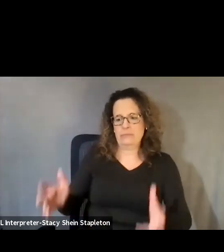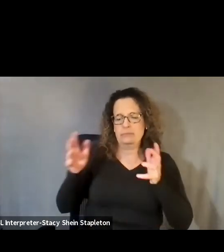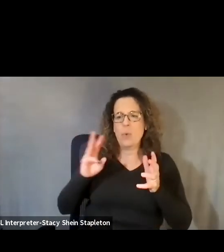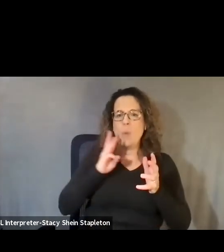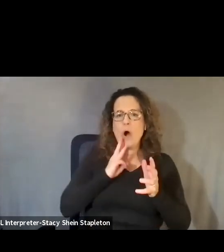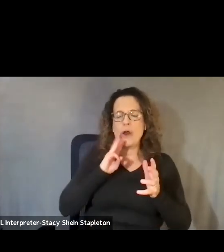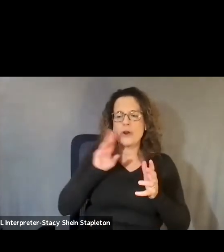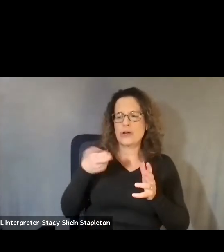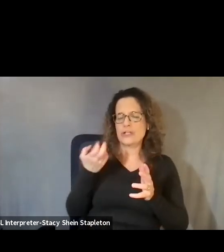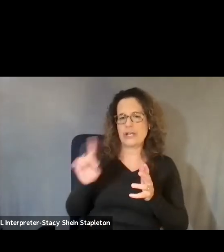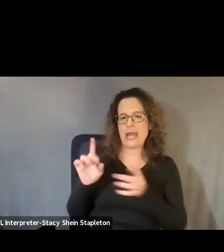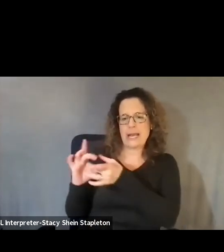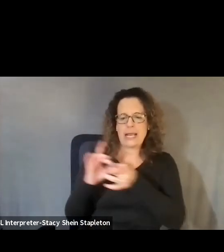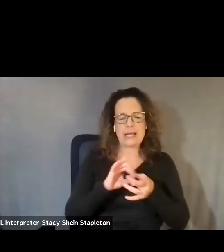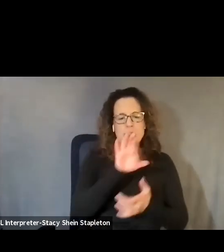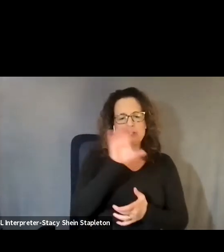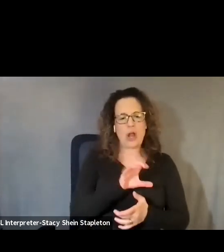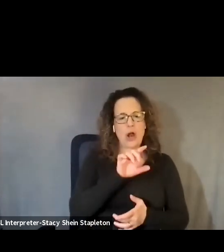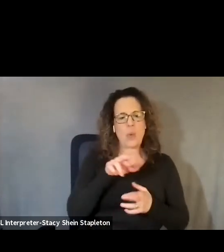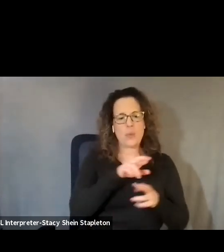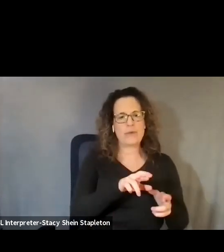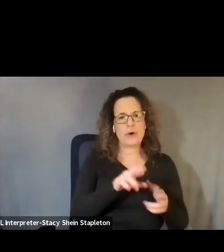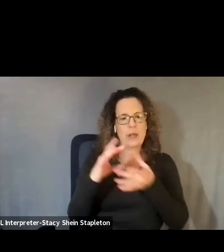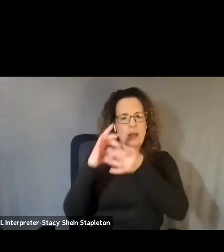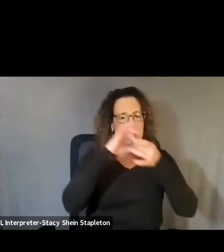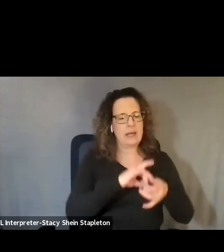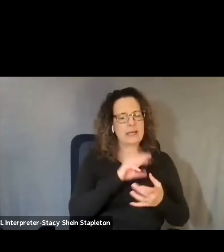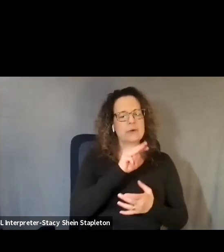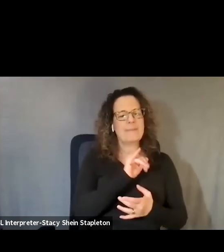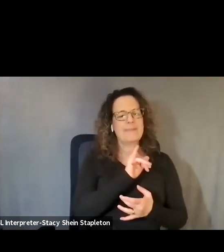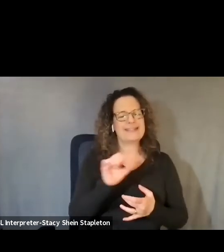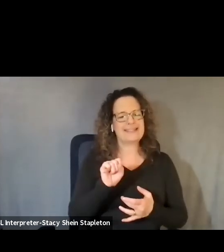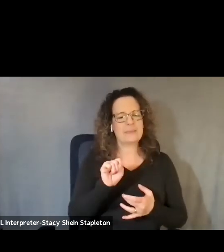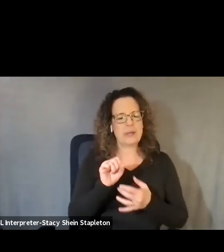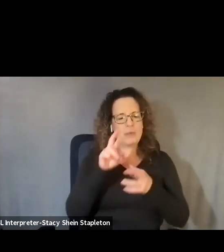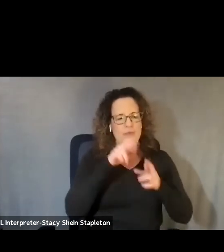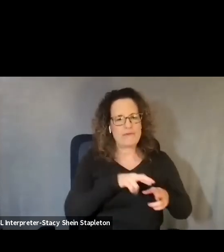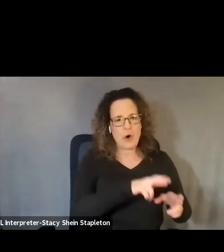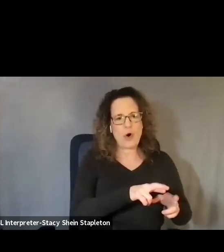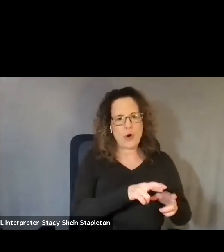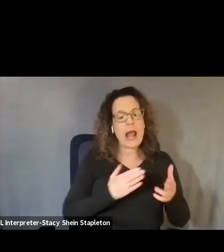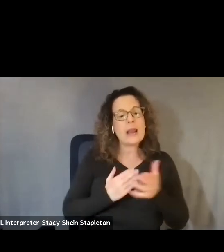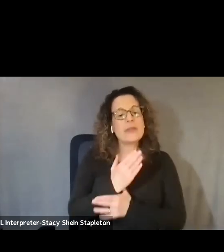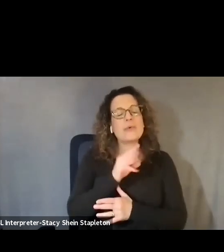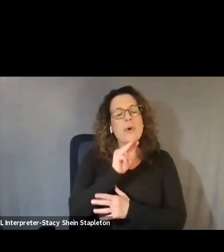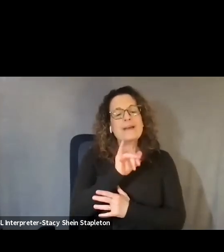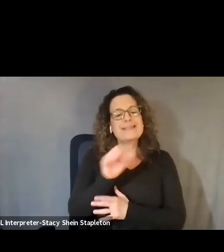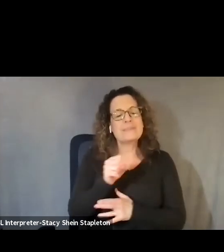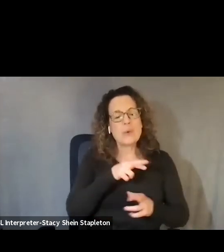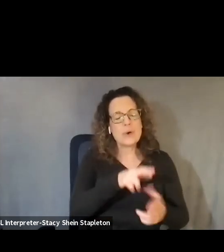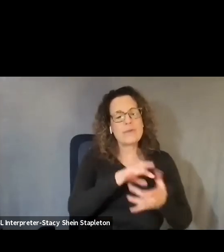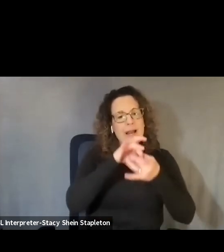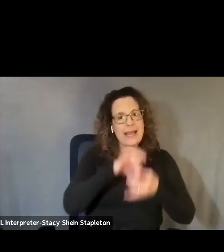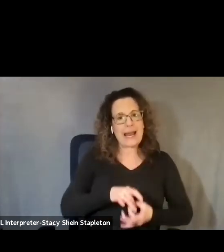watershed, is connected to the Chicago River, which is then ultimately connected to the Mississippi River. And through the Mississippi River, connected